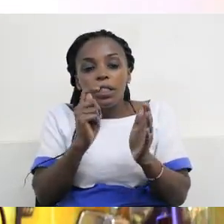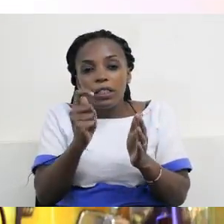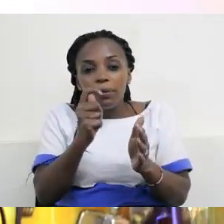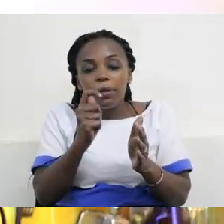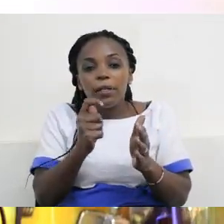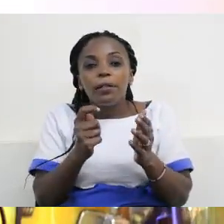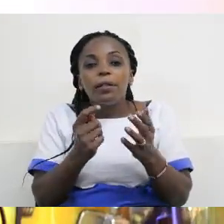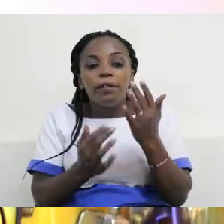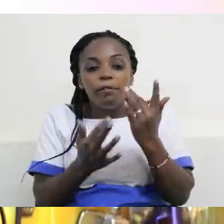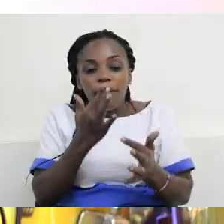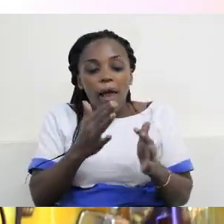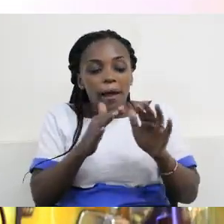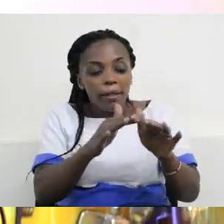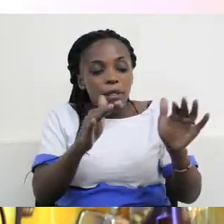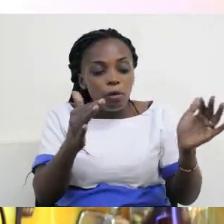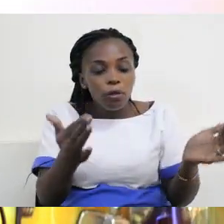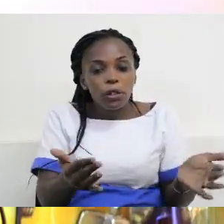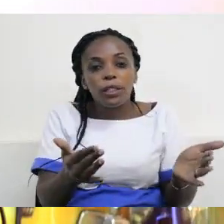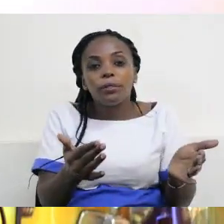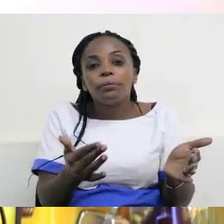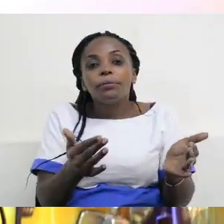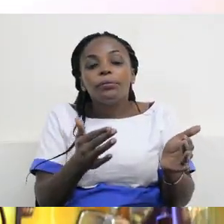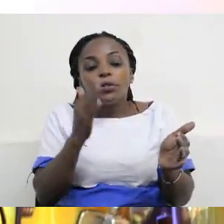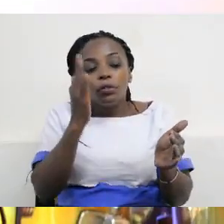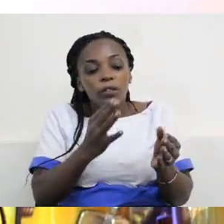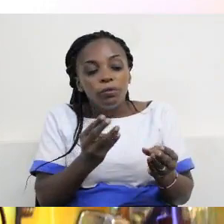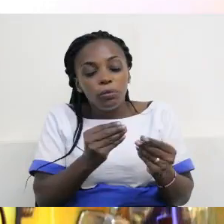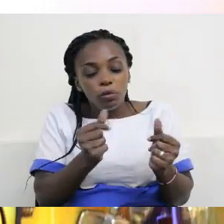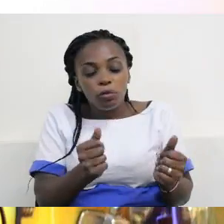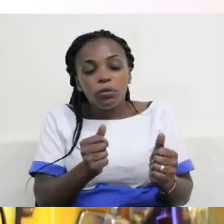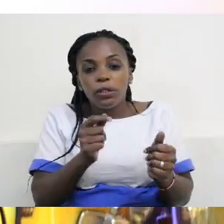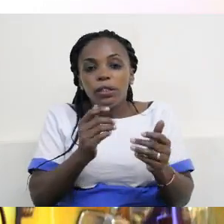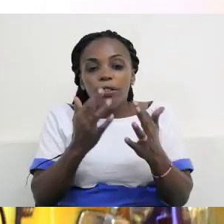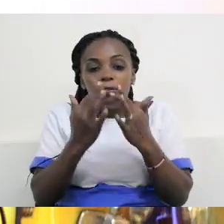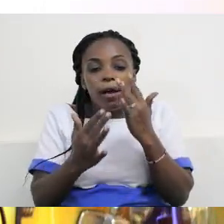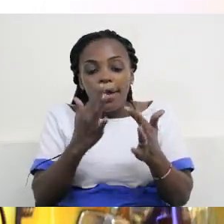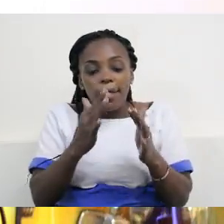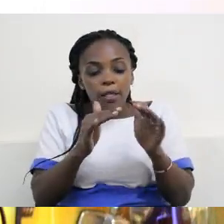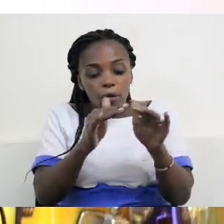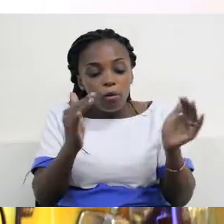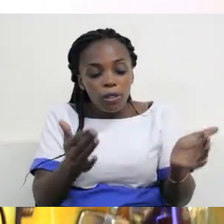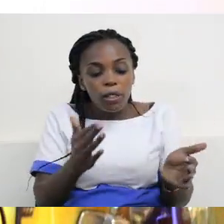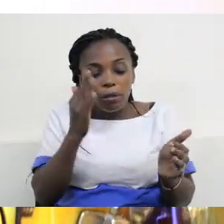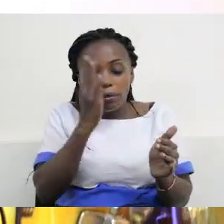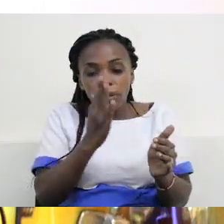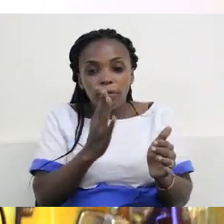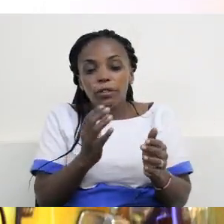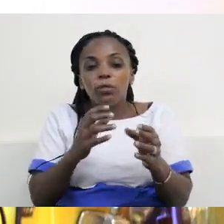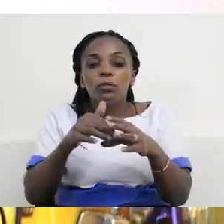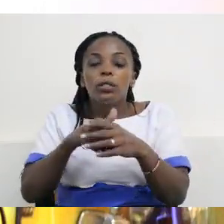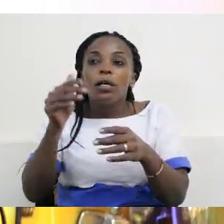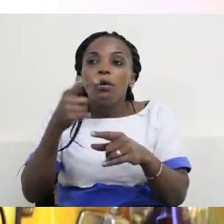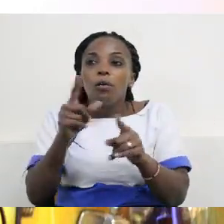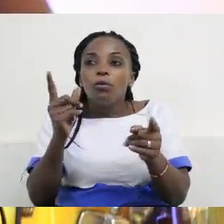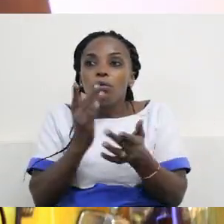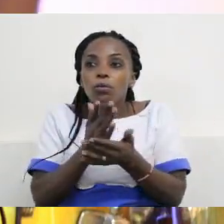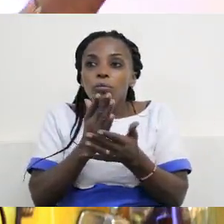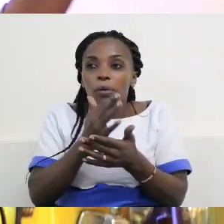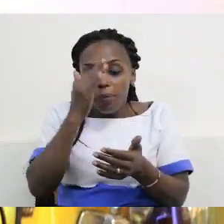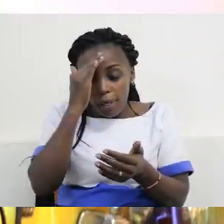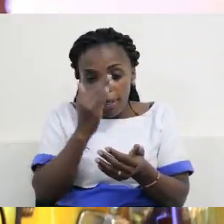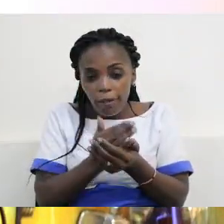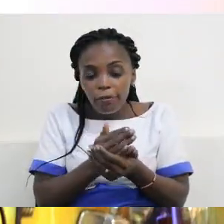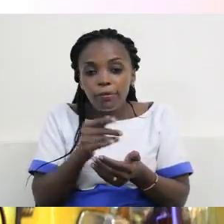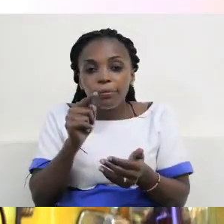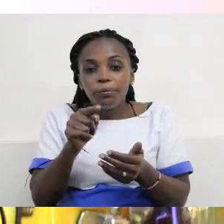The fire at the altar was to never be quenched. The fire at the altar was to never go out. And I believe that